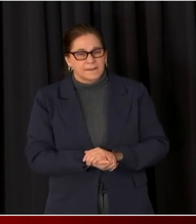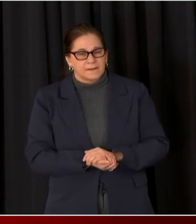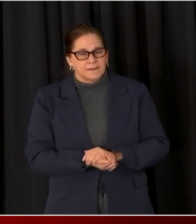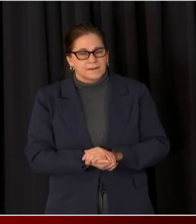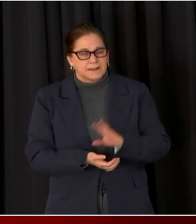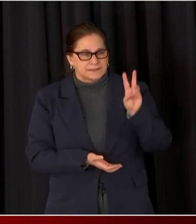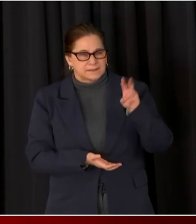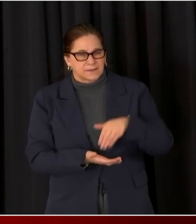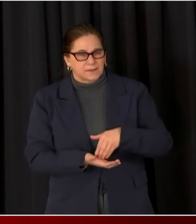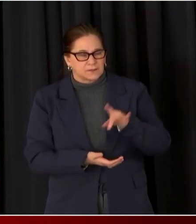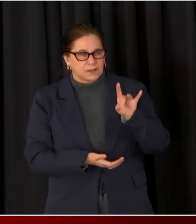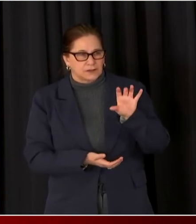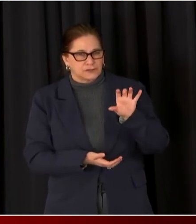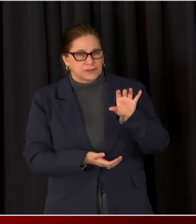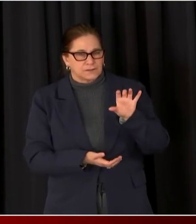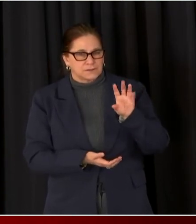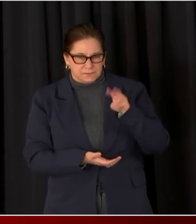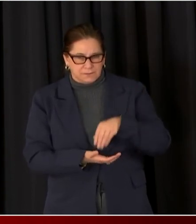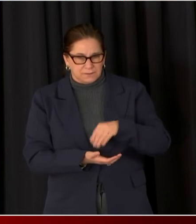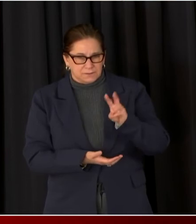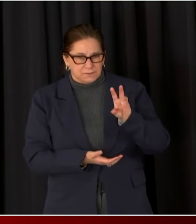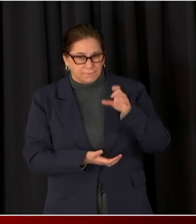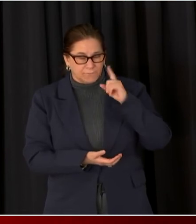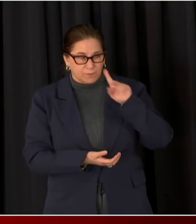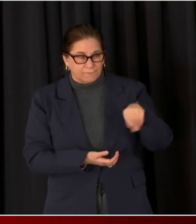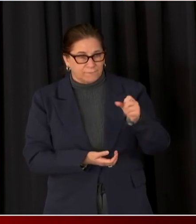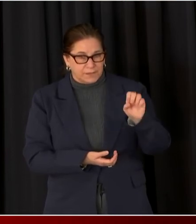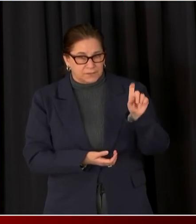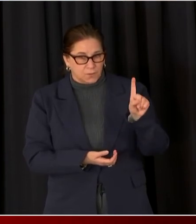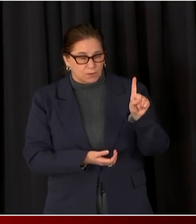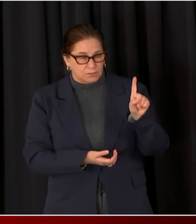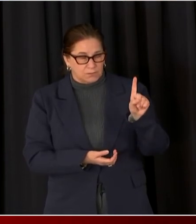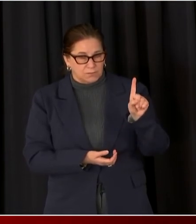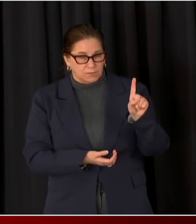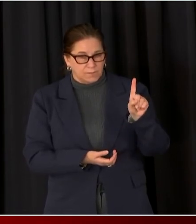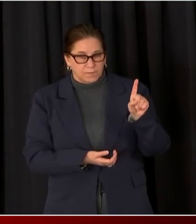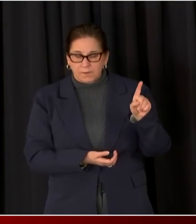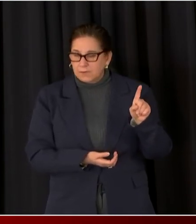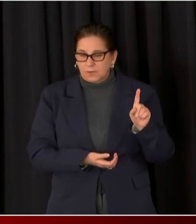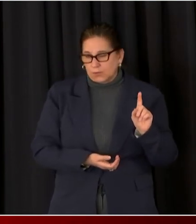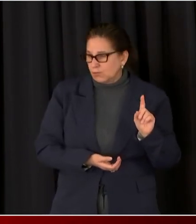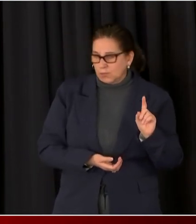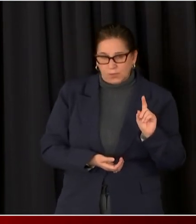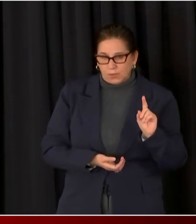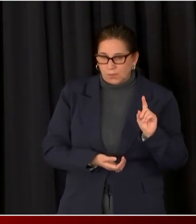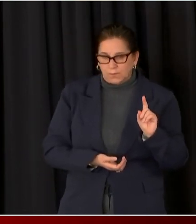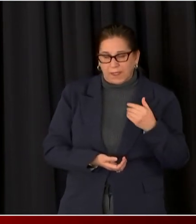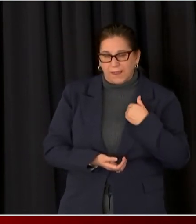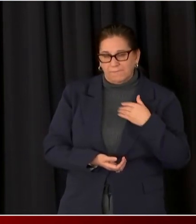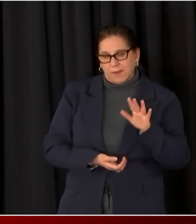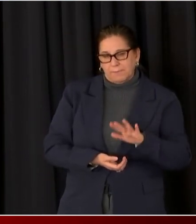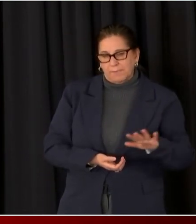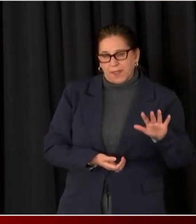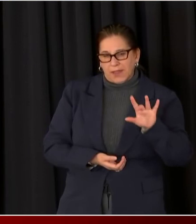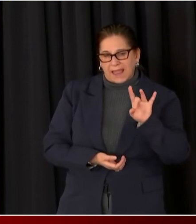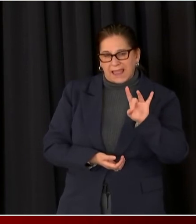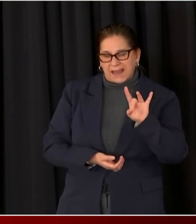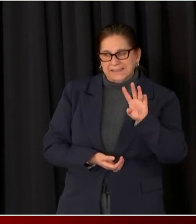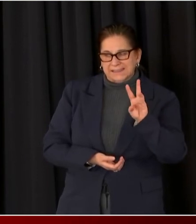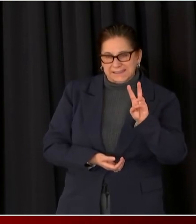So we expect to receive an allotment from the federal government that will be sufficient for us to vaccinate that entire